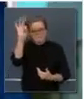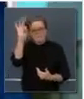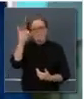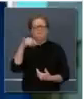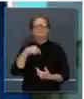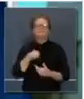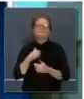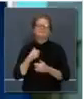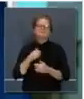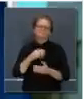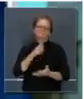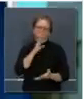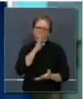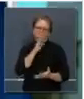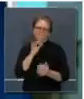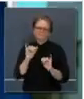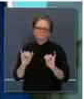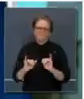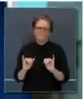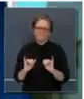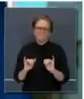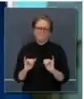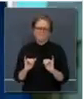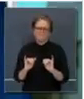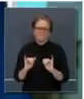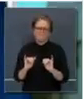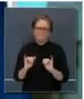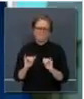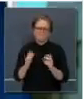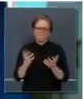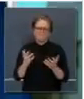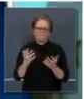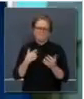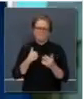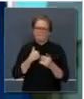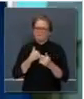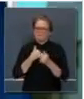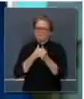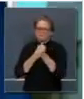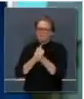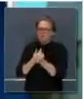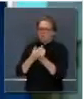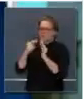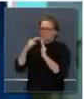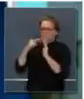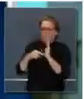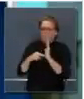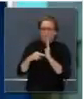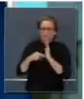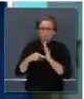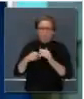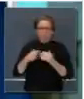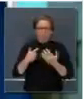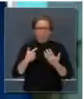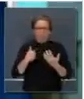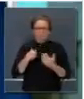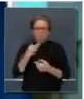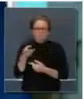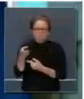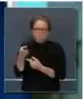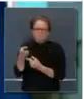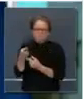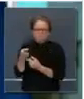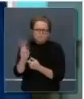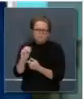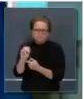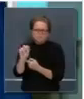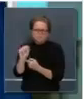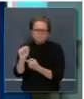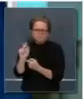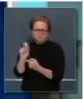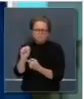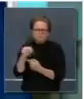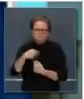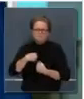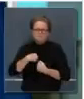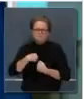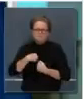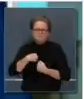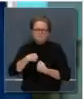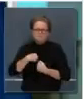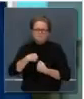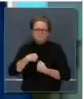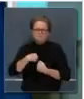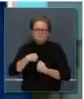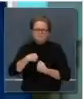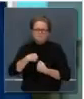And I've done my best to do that. We're all human. We all fall short sometimes. We've been out, I think, for three times since.